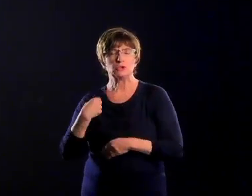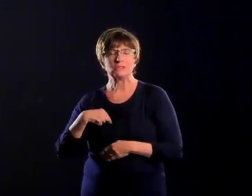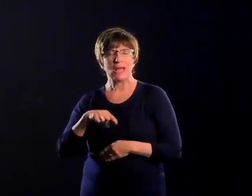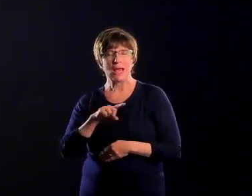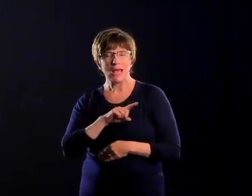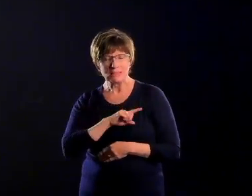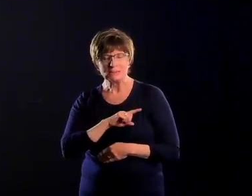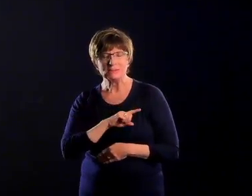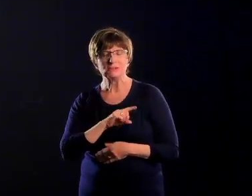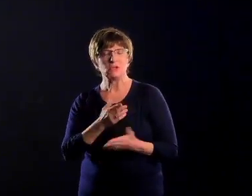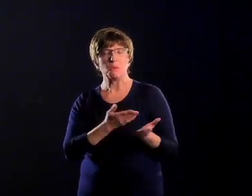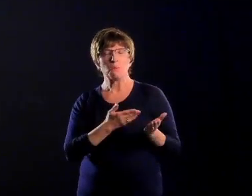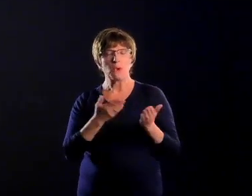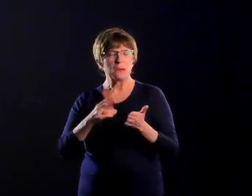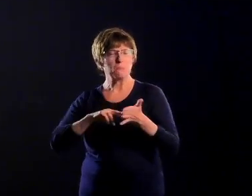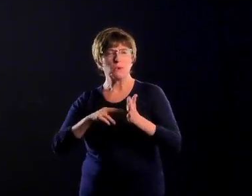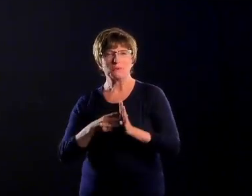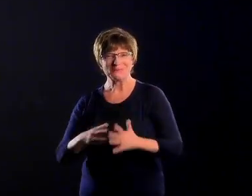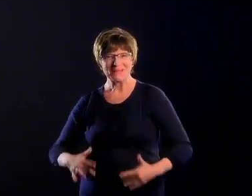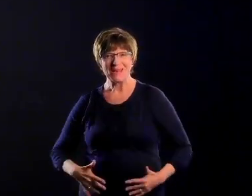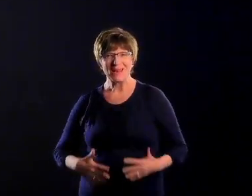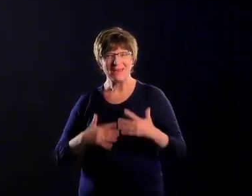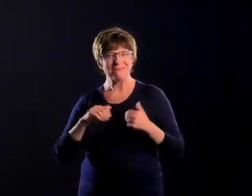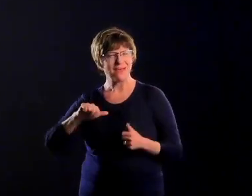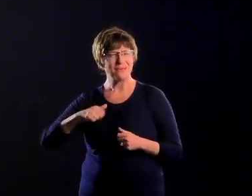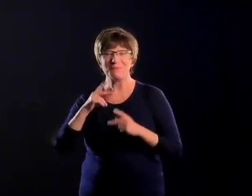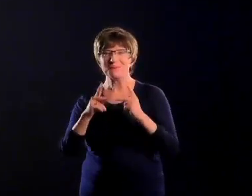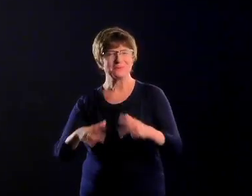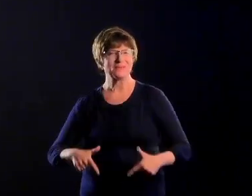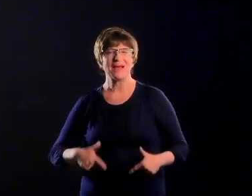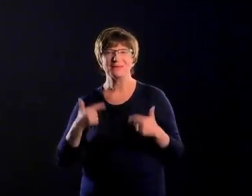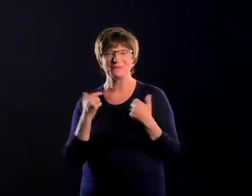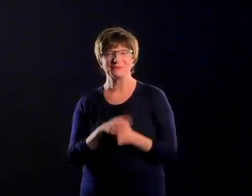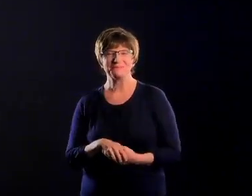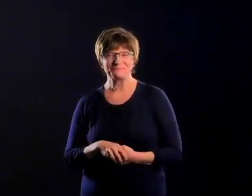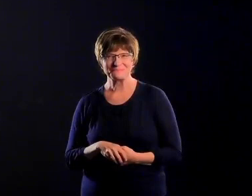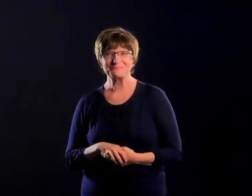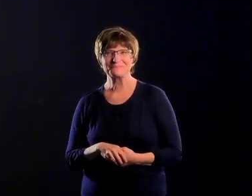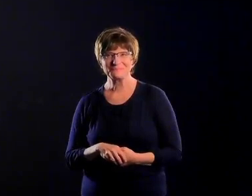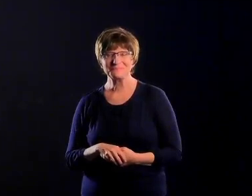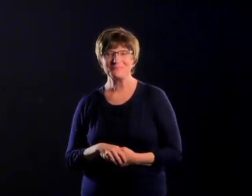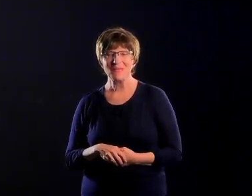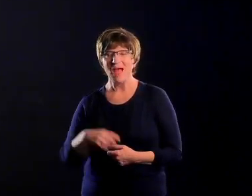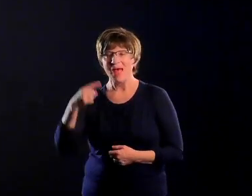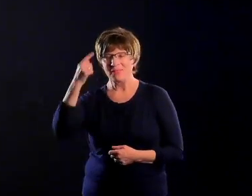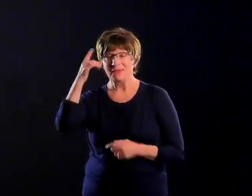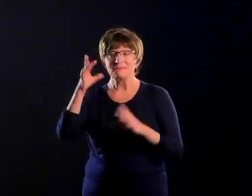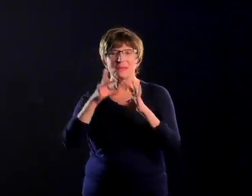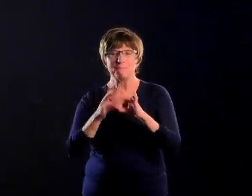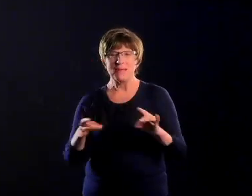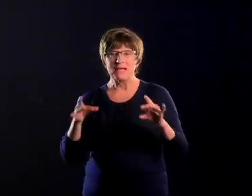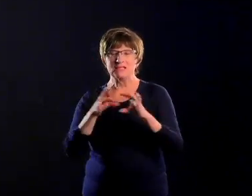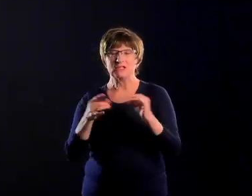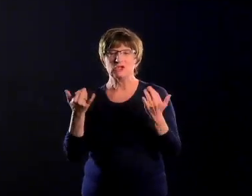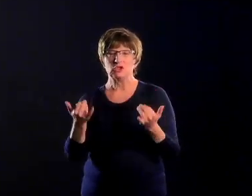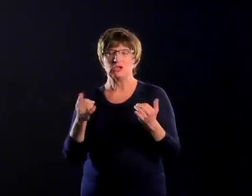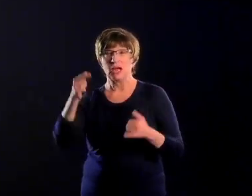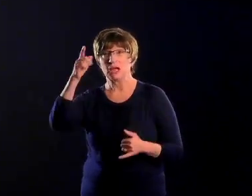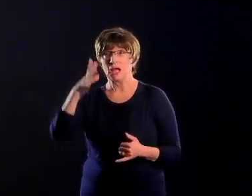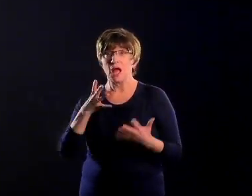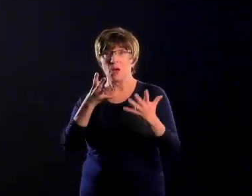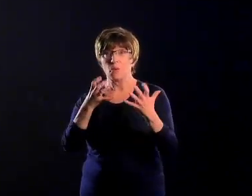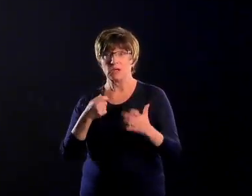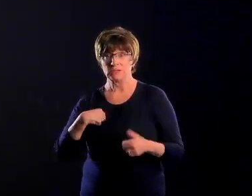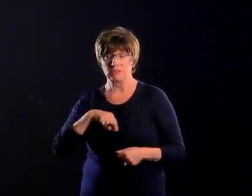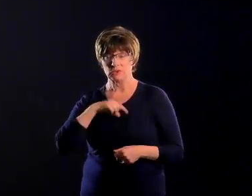bring purpose and life into someone else's life. So I think of this message today, that God wants us to know the